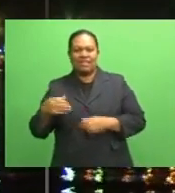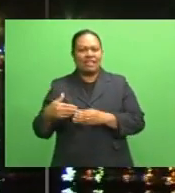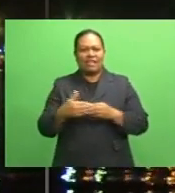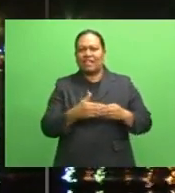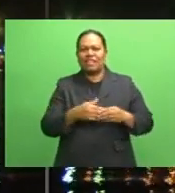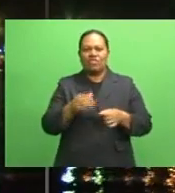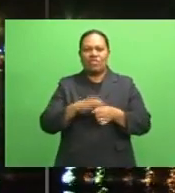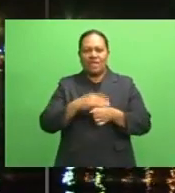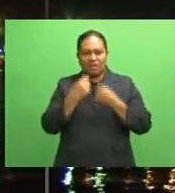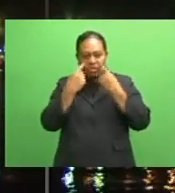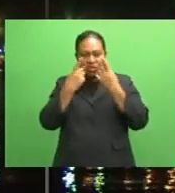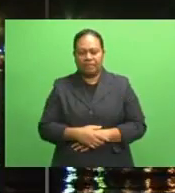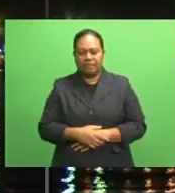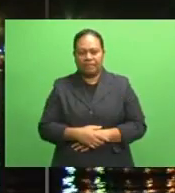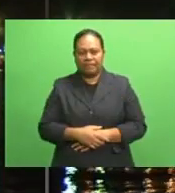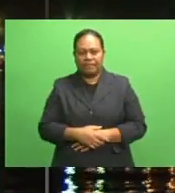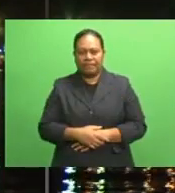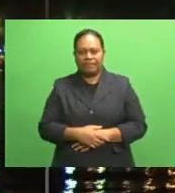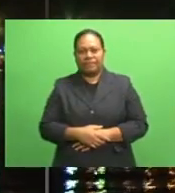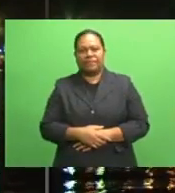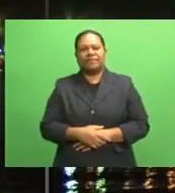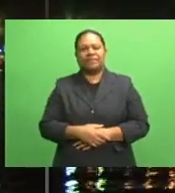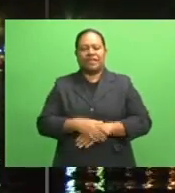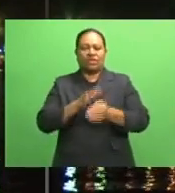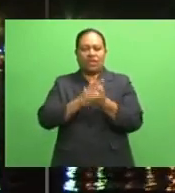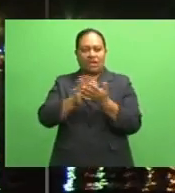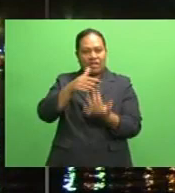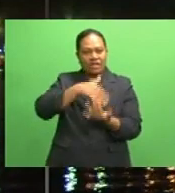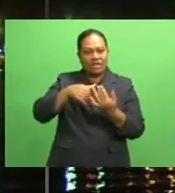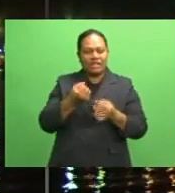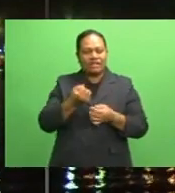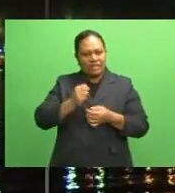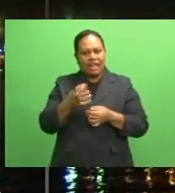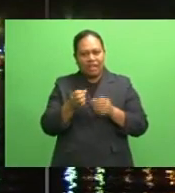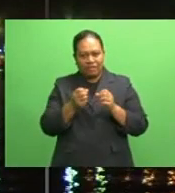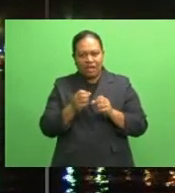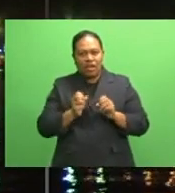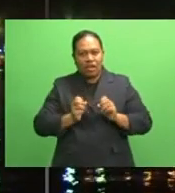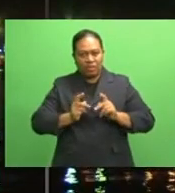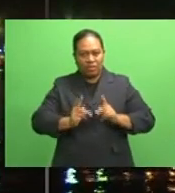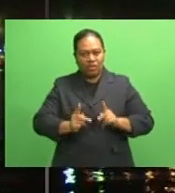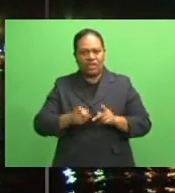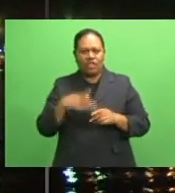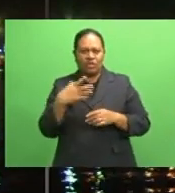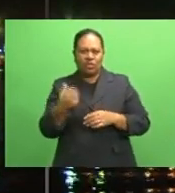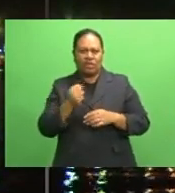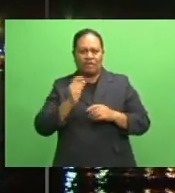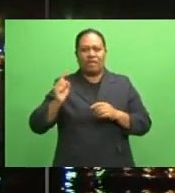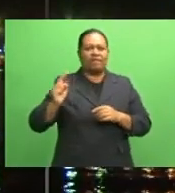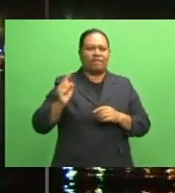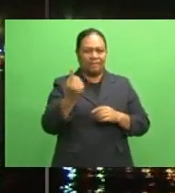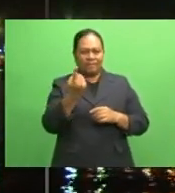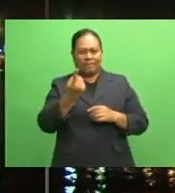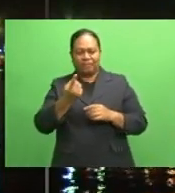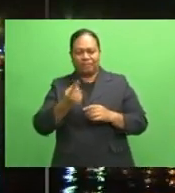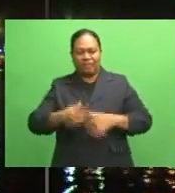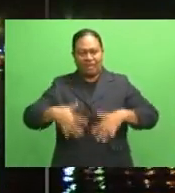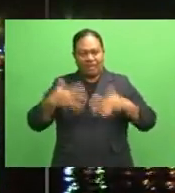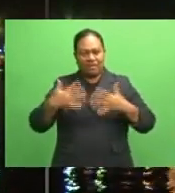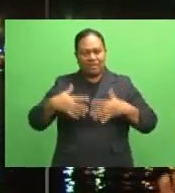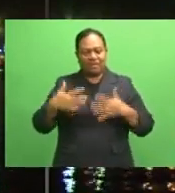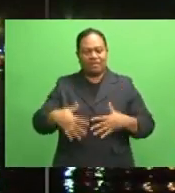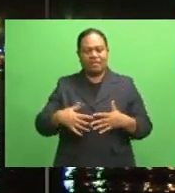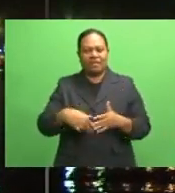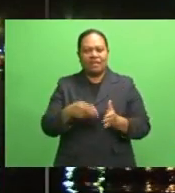Nathan Cleary's successful conversion. The Hurricanes still have a chance of claiming the inaugural Super Rugby Aotearoa title after defeating